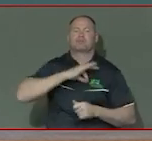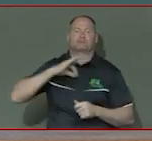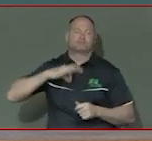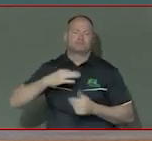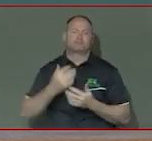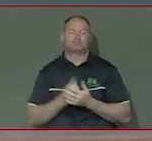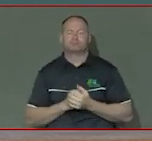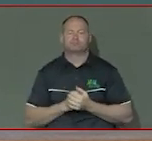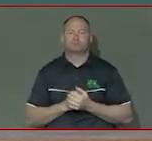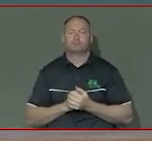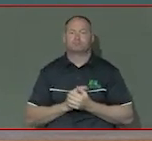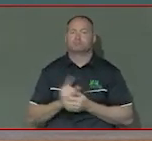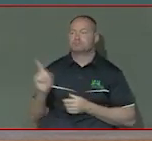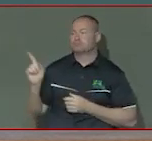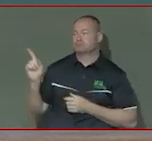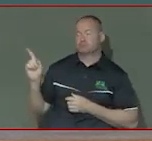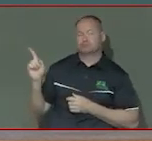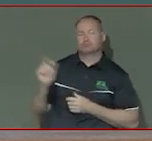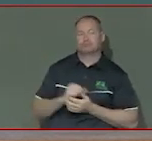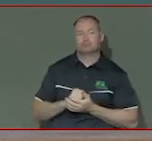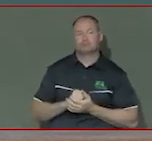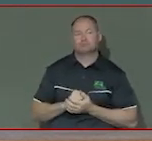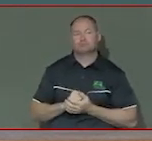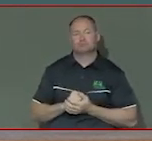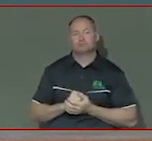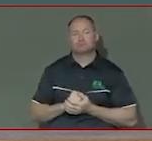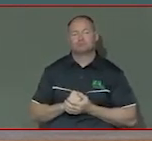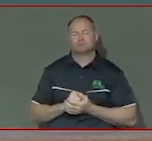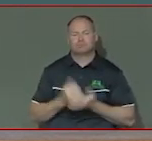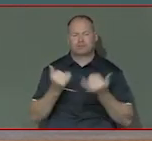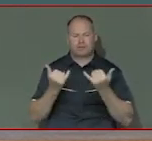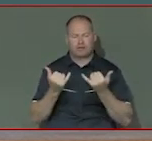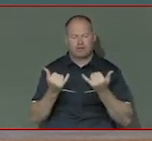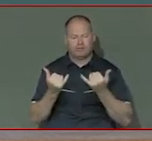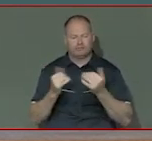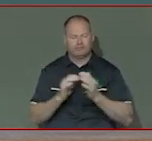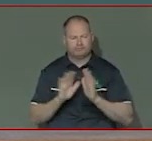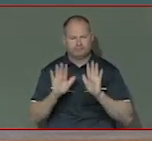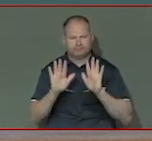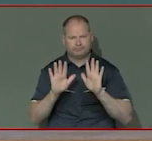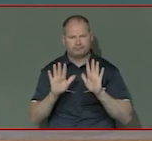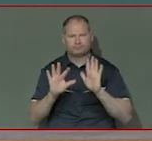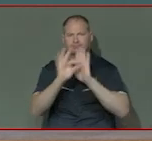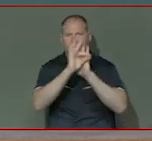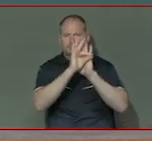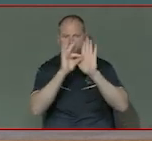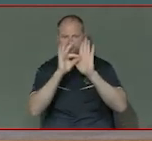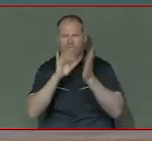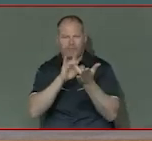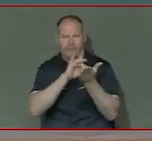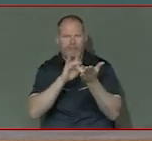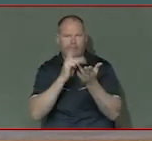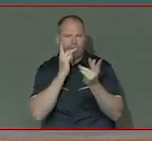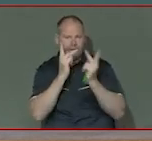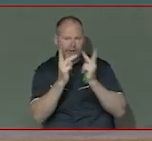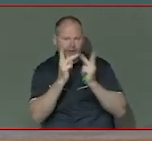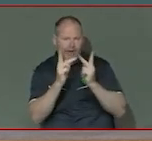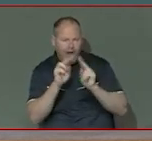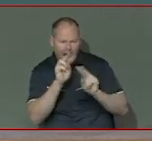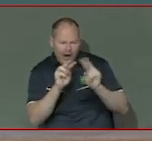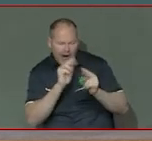on capital employed. Now the first thing, let's just quickly look at the formula. The formula